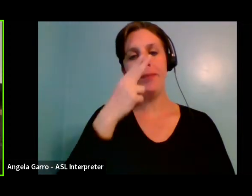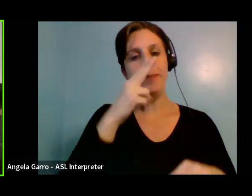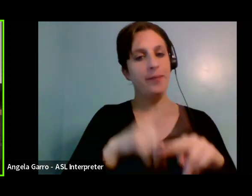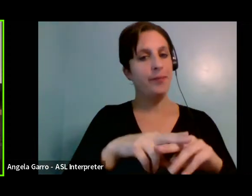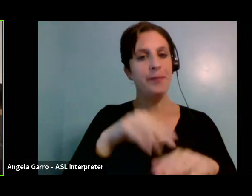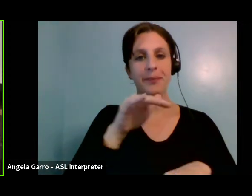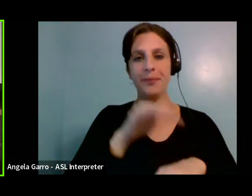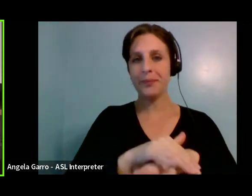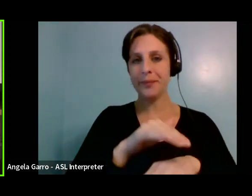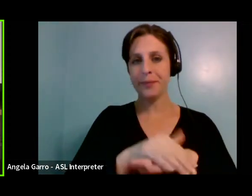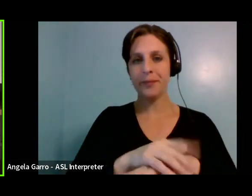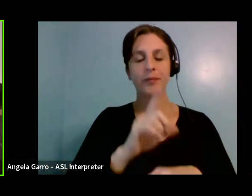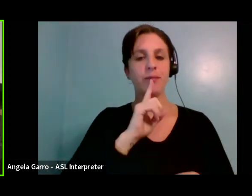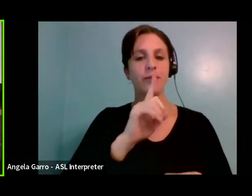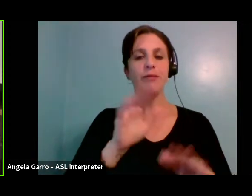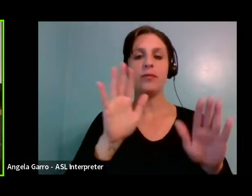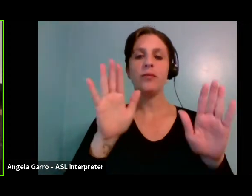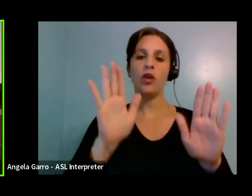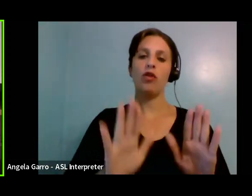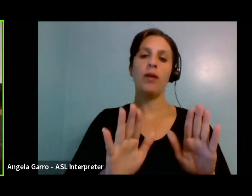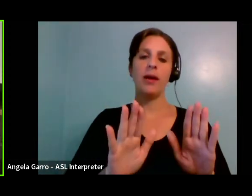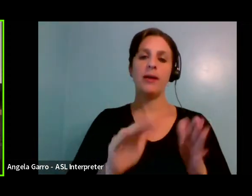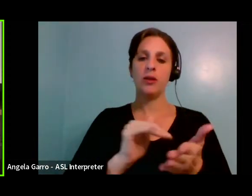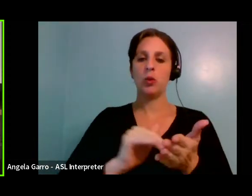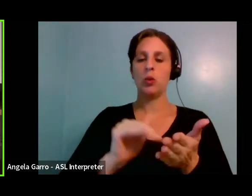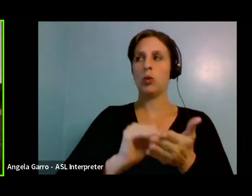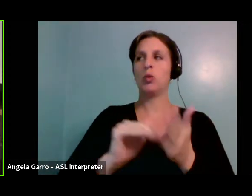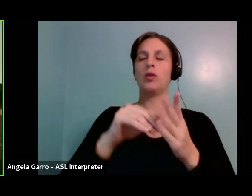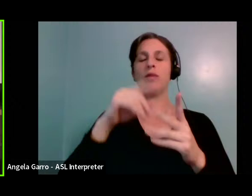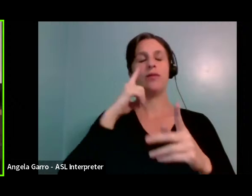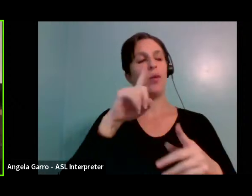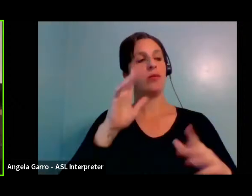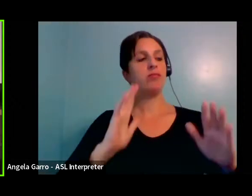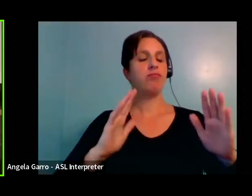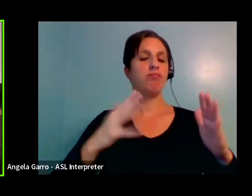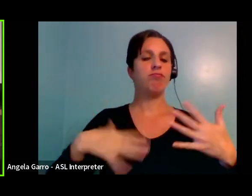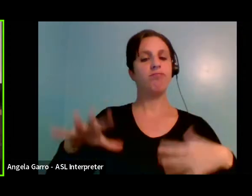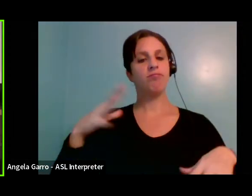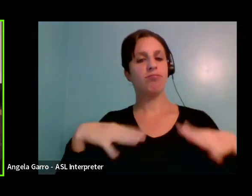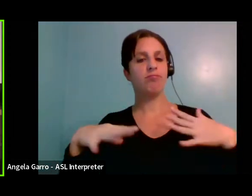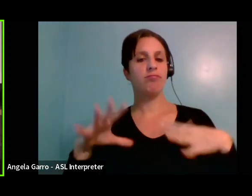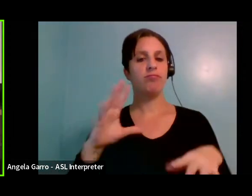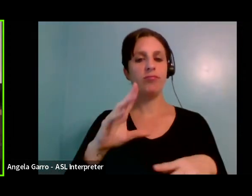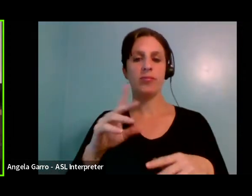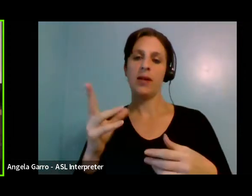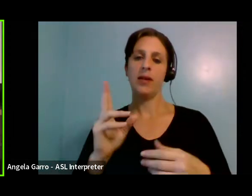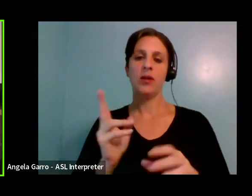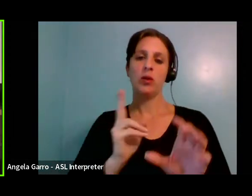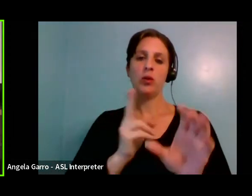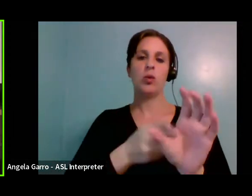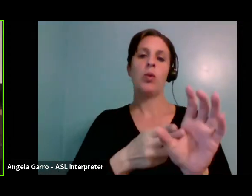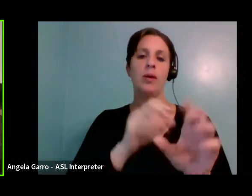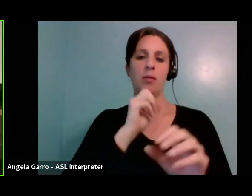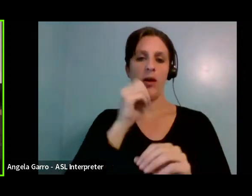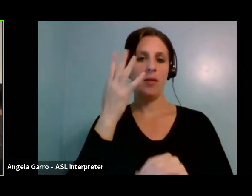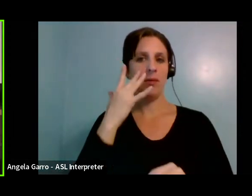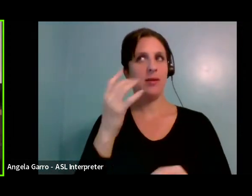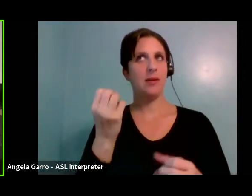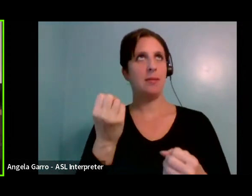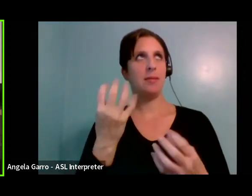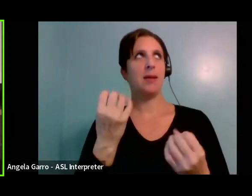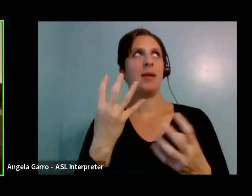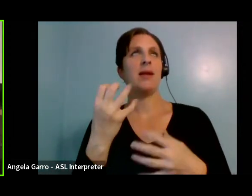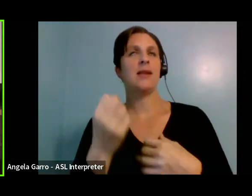night, a great excuse to get all dressed up, and joining prom, since it's been many, many years since we've